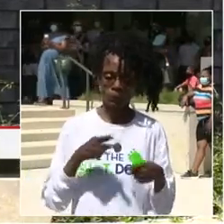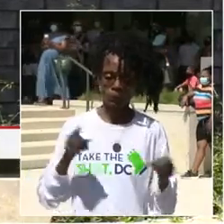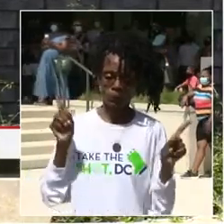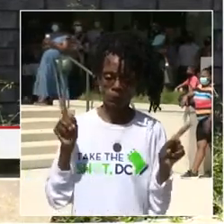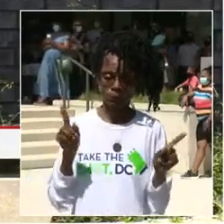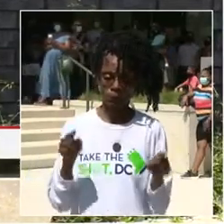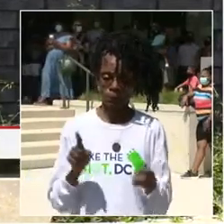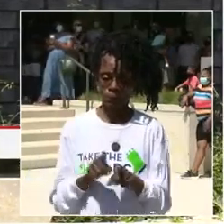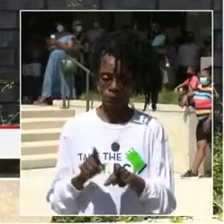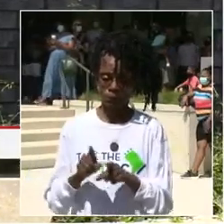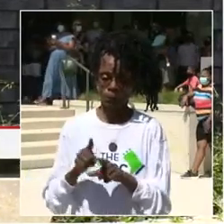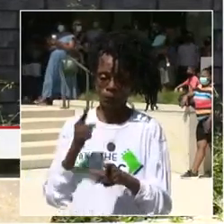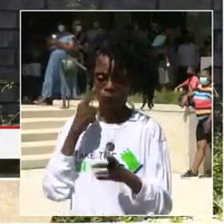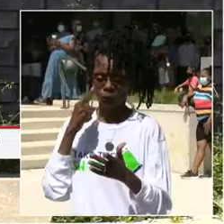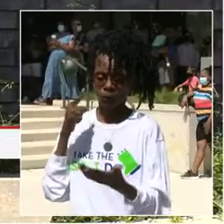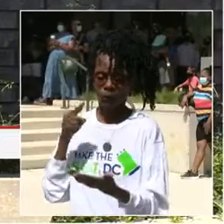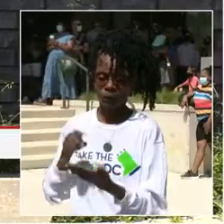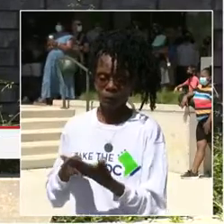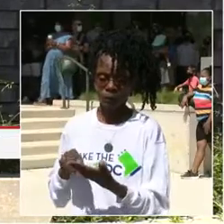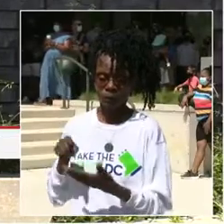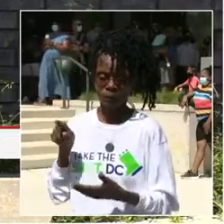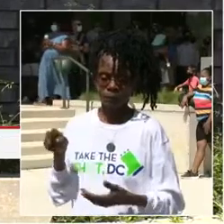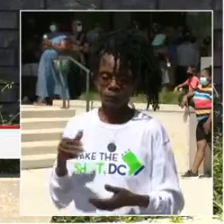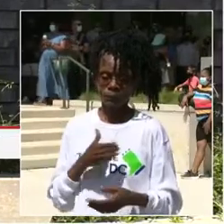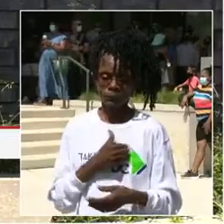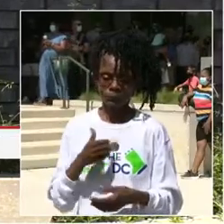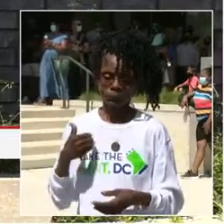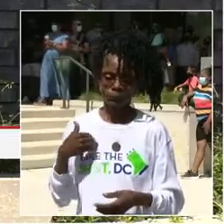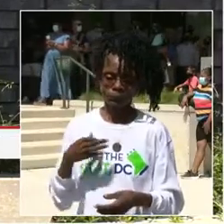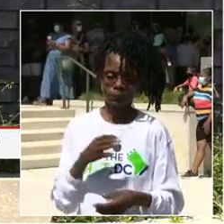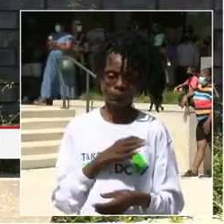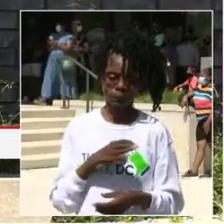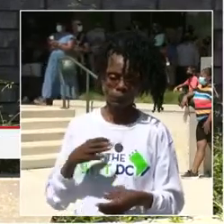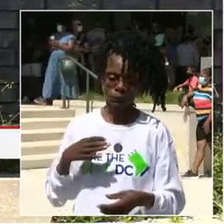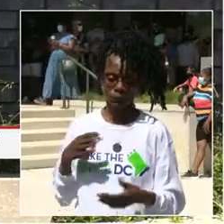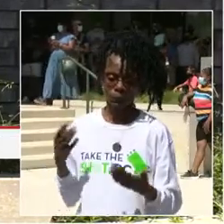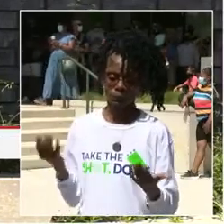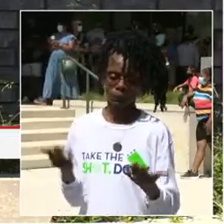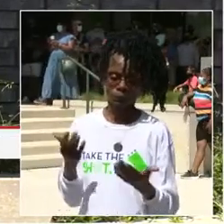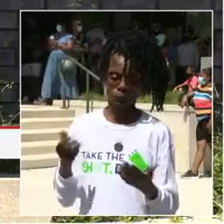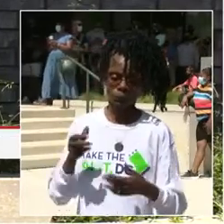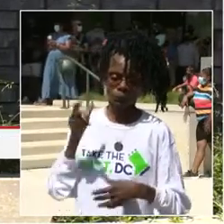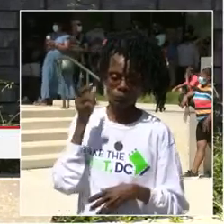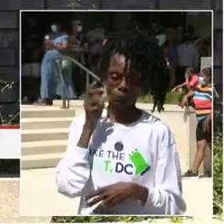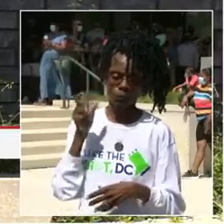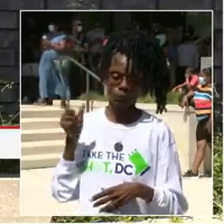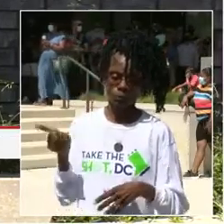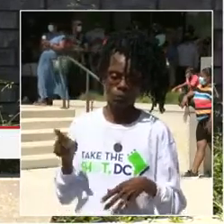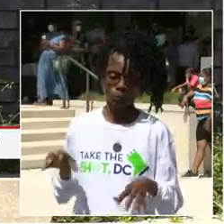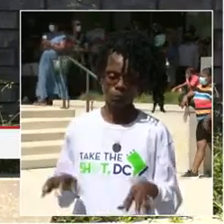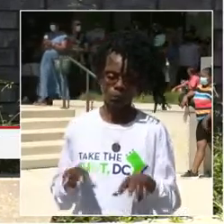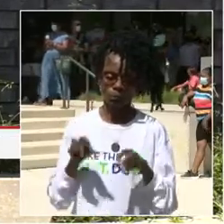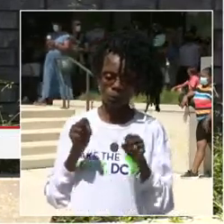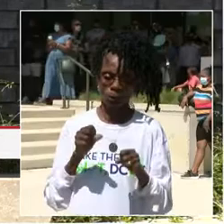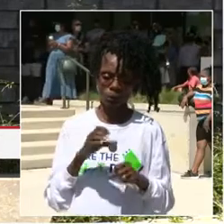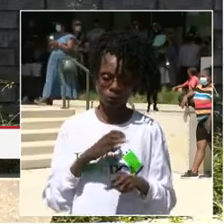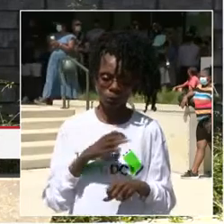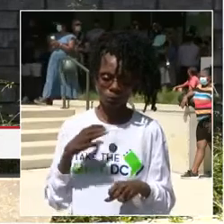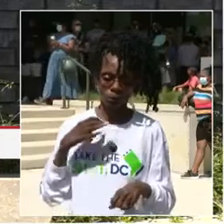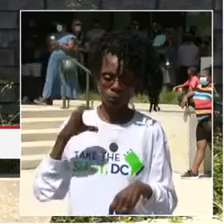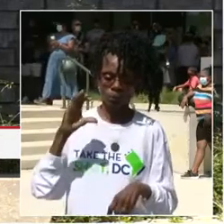and recognize the members of the council who are here. You're going to hear from your host, Councilmember Charles Allen, in a second for Ward